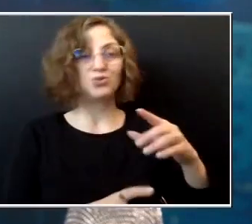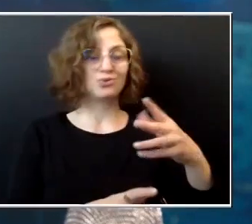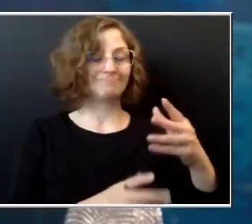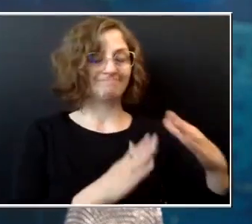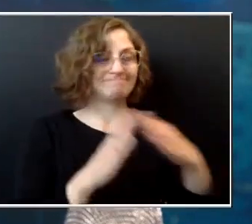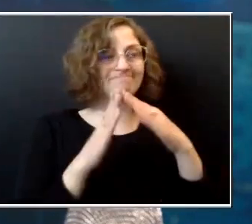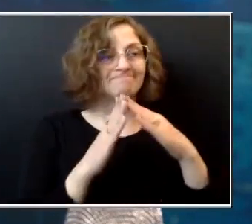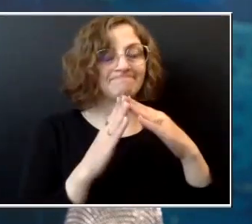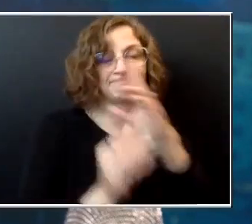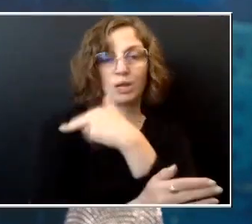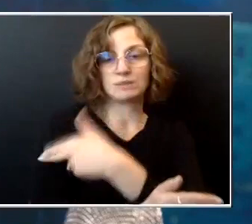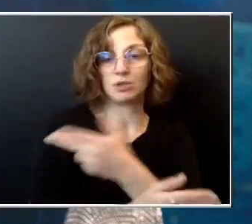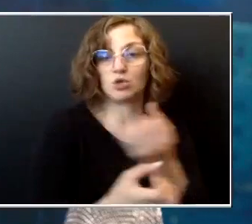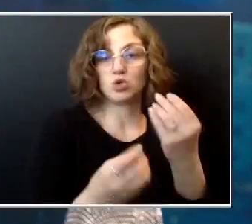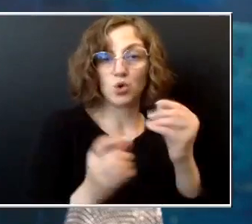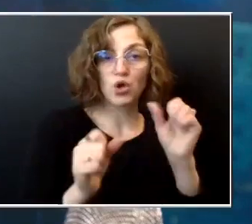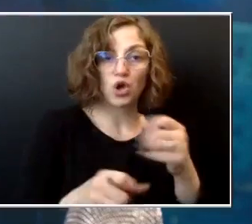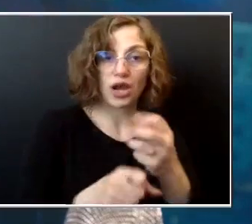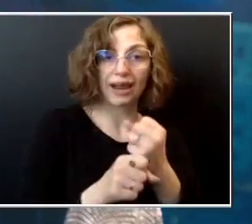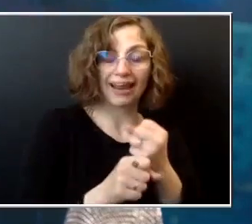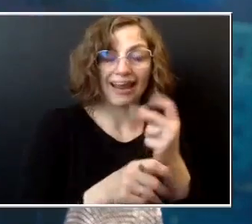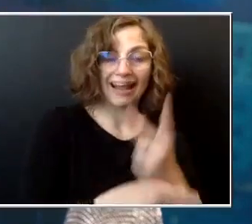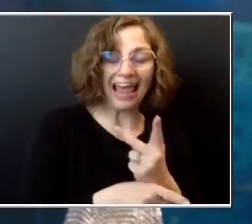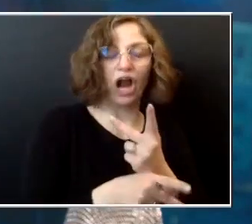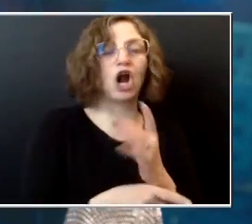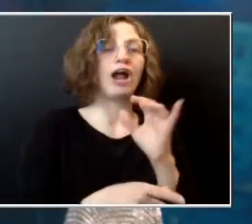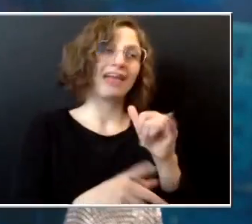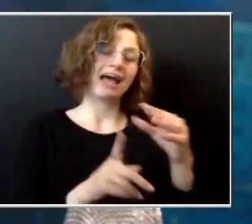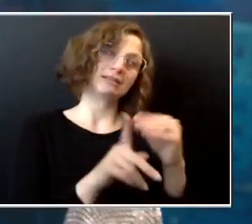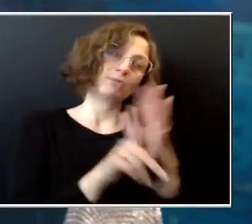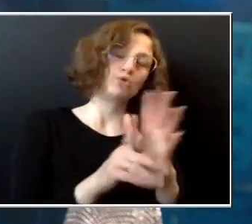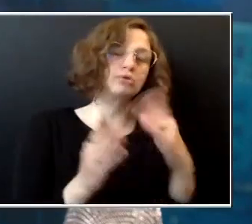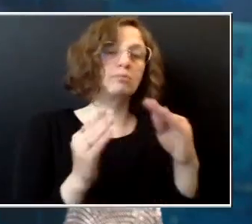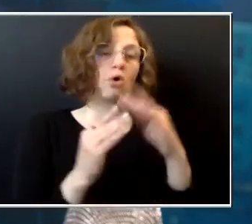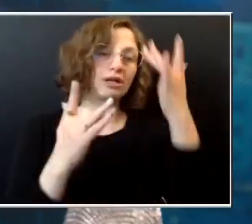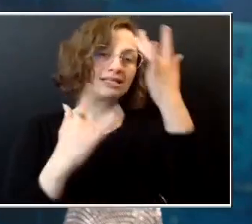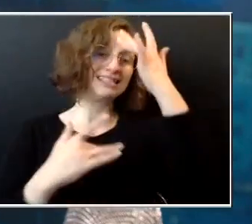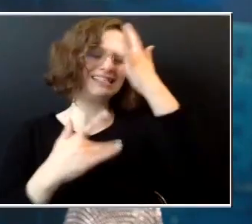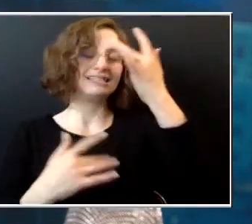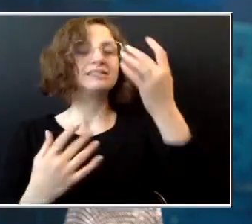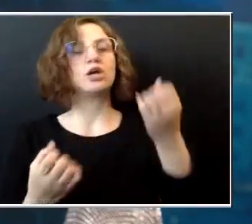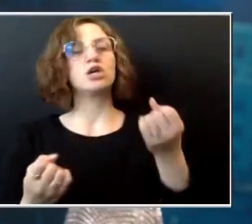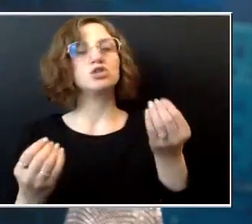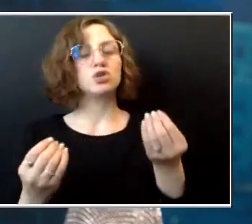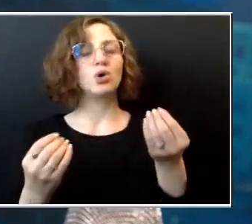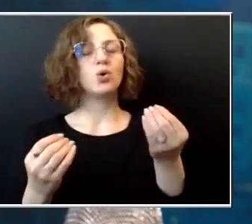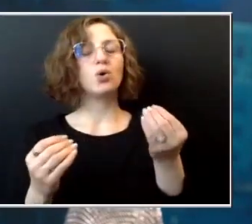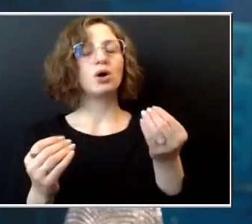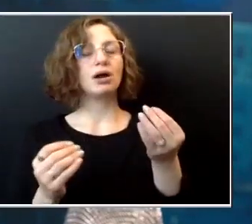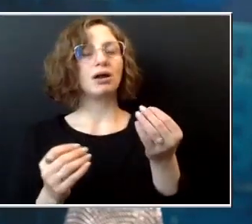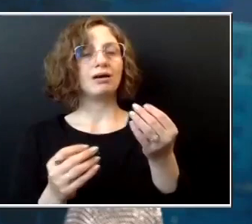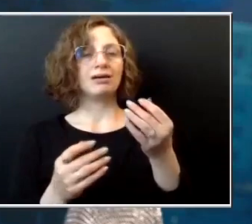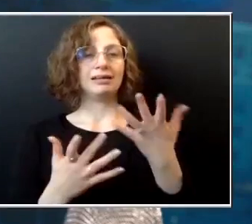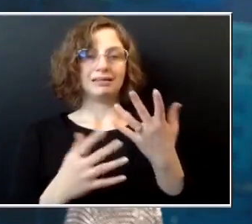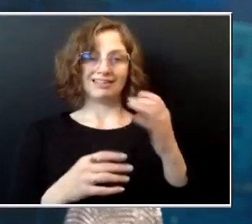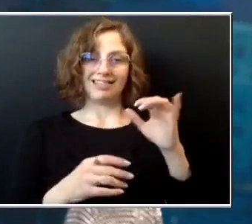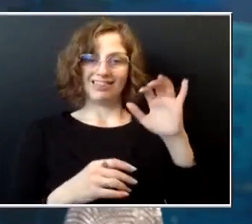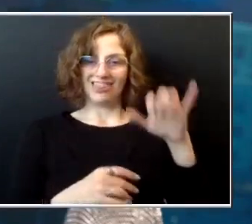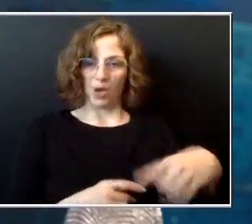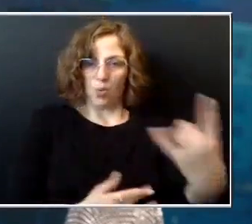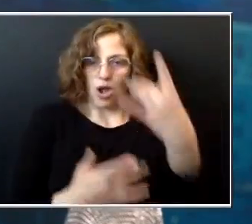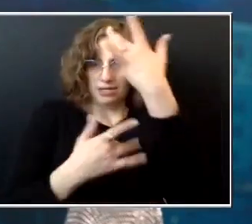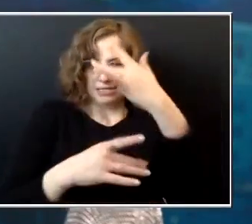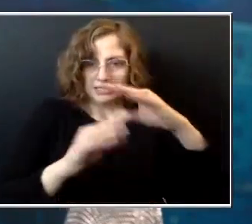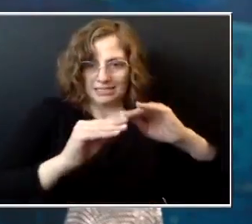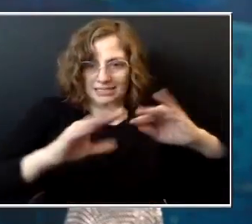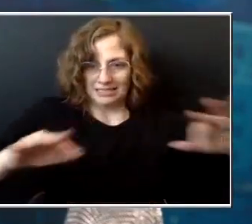overwhelmed as a healthcare delivery system, it doesn't just affect the people with the disease that's overwhelming the system, it affects all diseases. So you have to